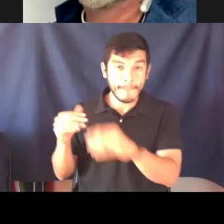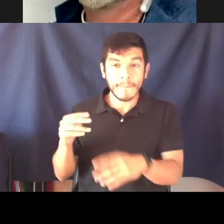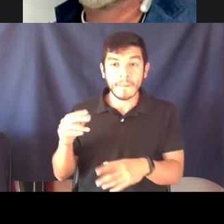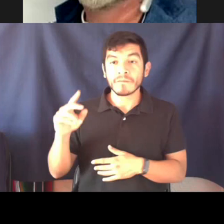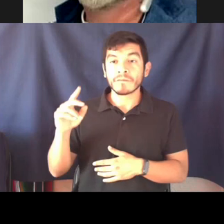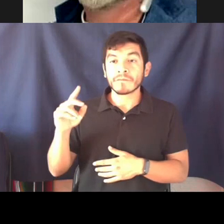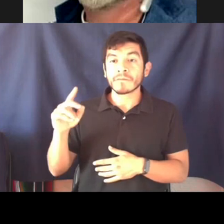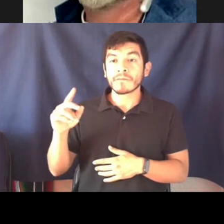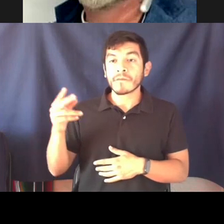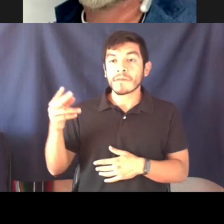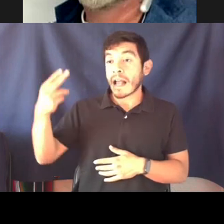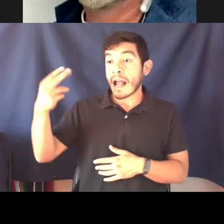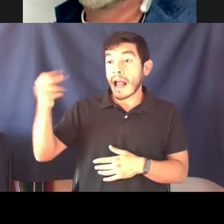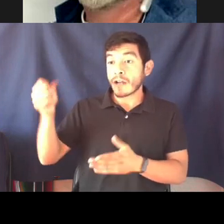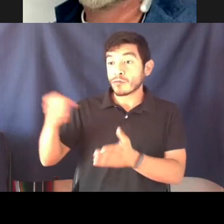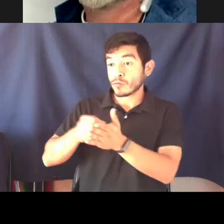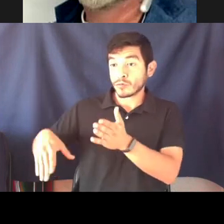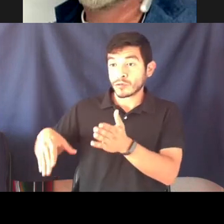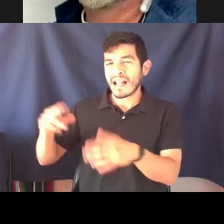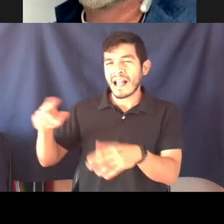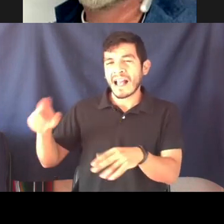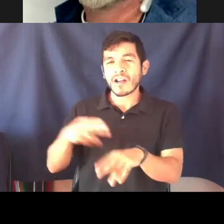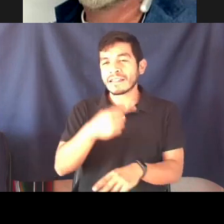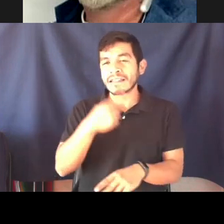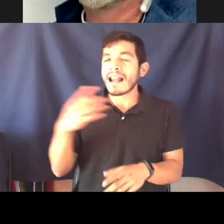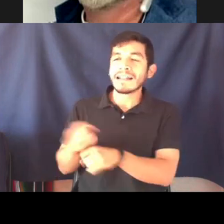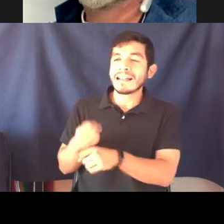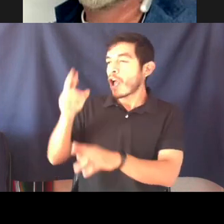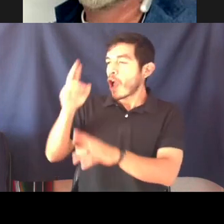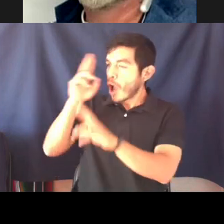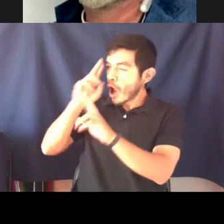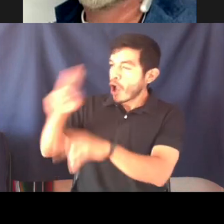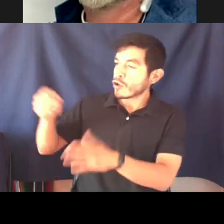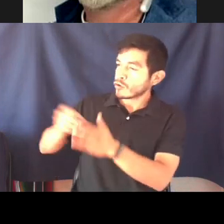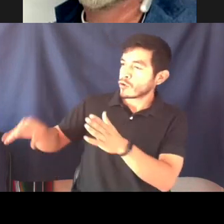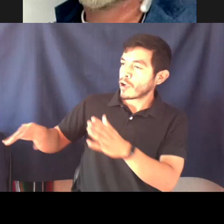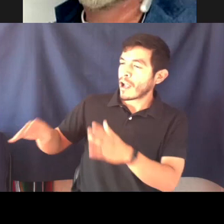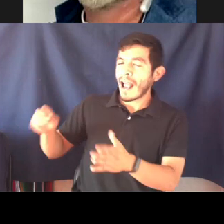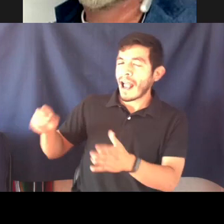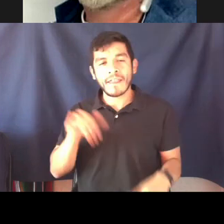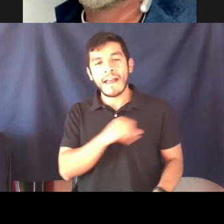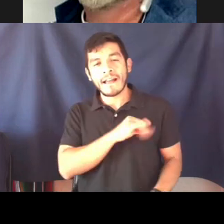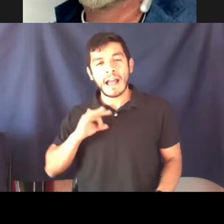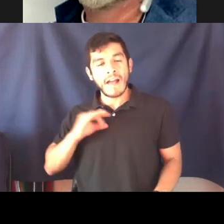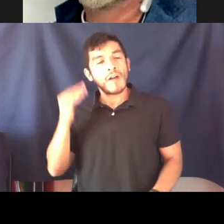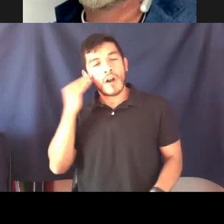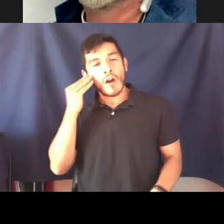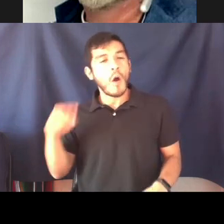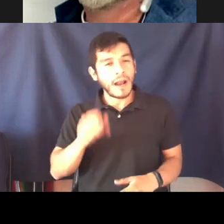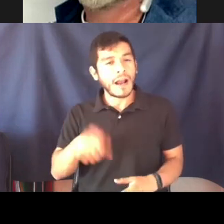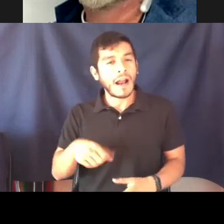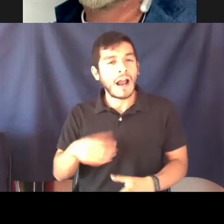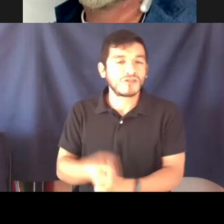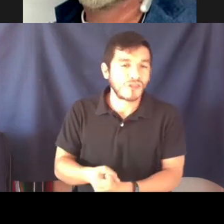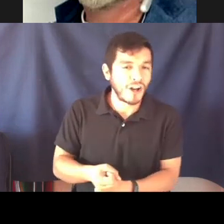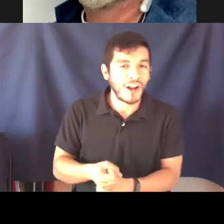to like, well, let's get the honor students and the students that the faculty knows we can trust and they'll do a good job. And they often will, but